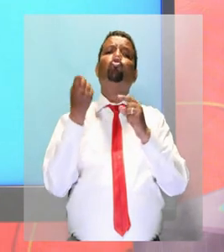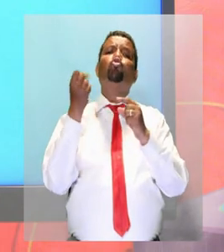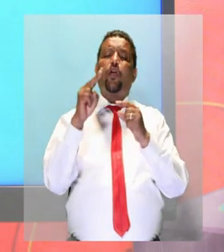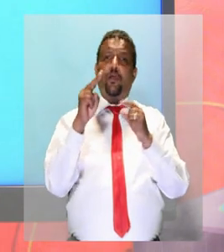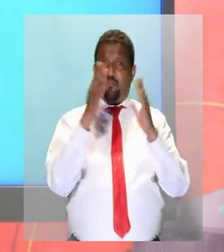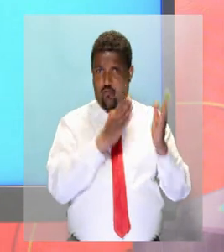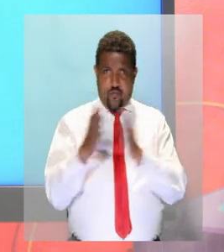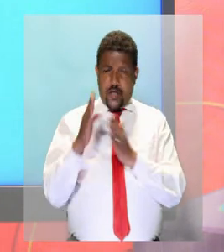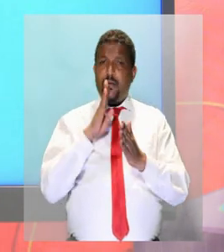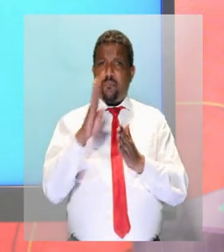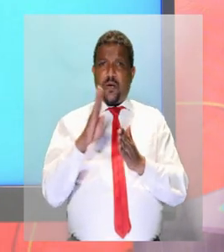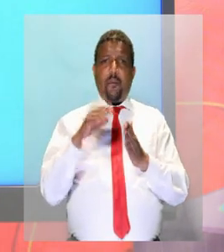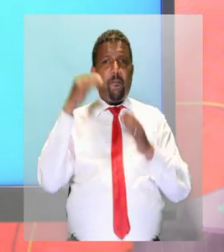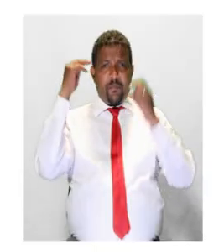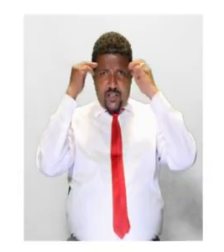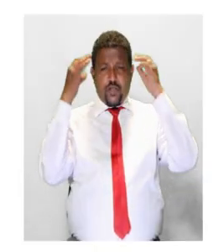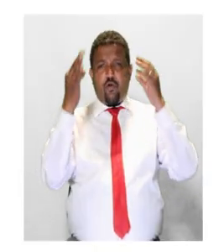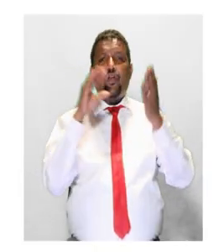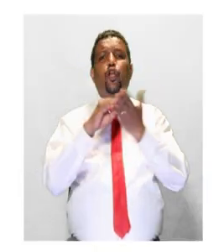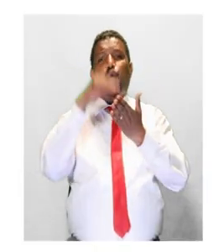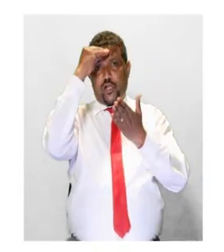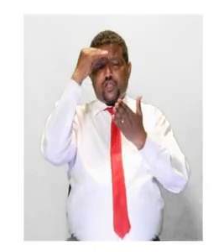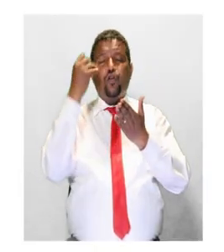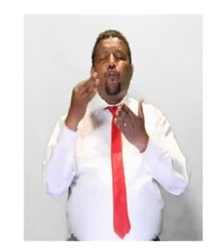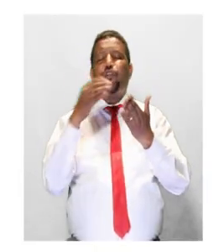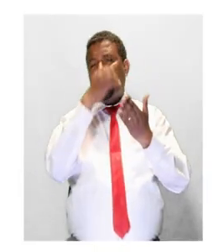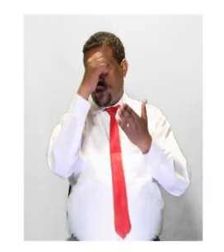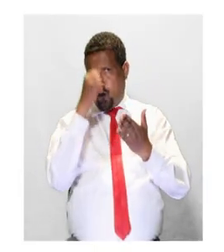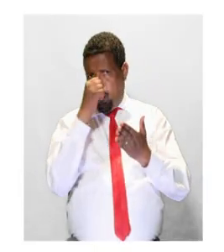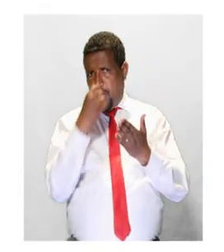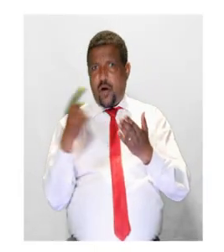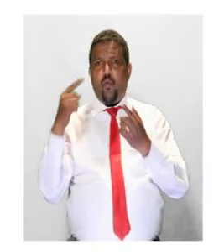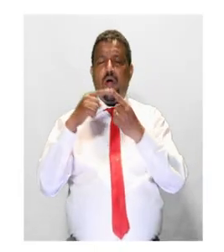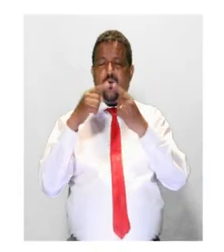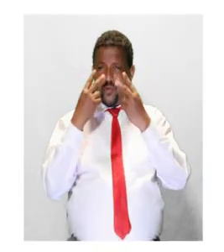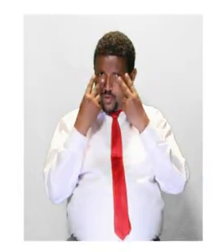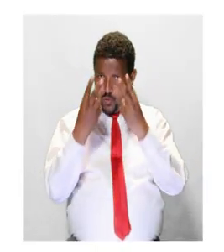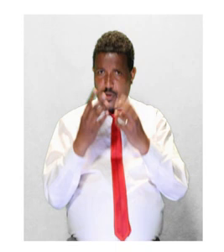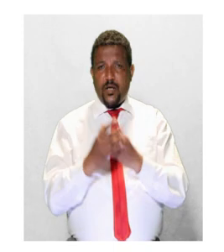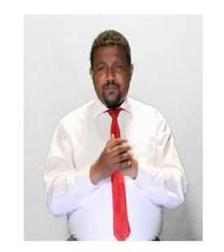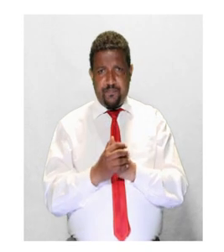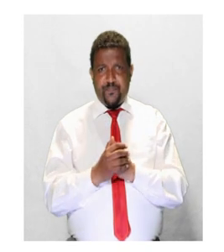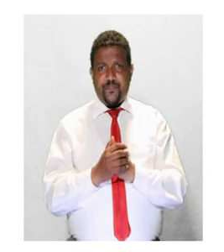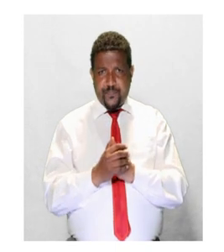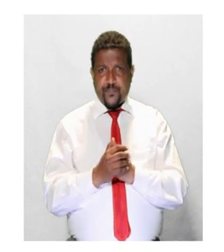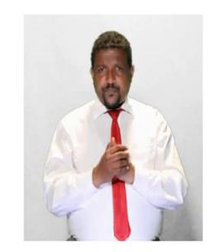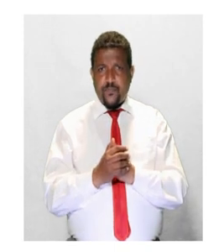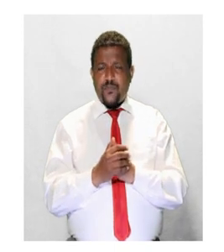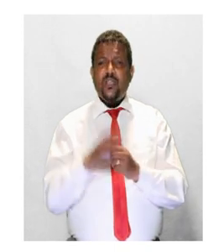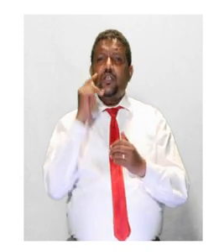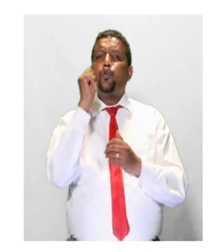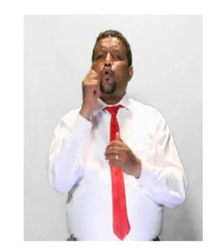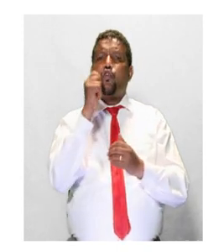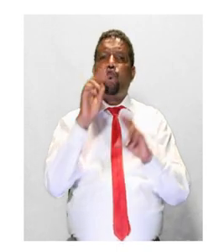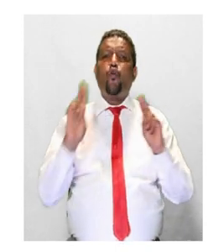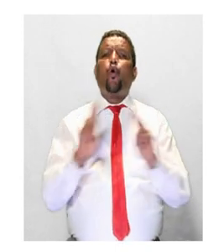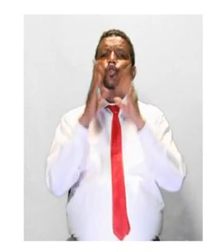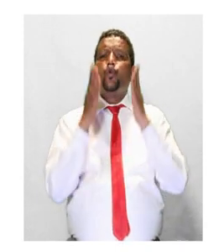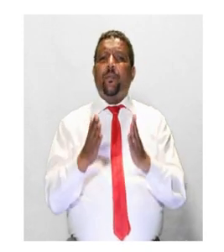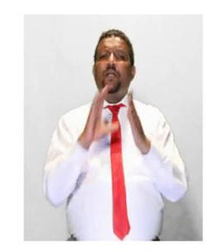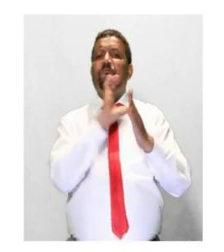of Education of Ethiopia. Today, we are going to see the theory of